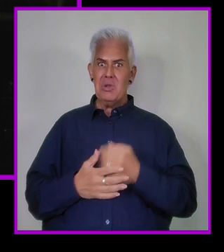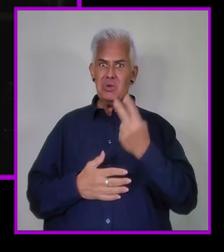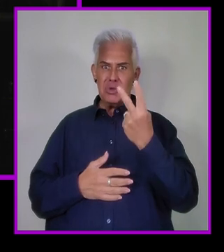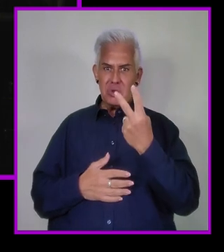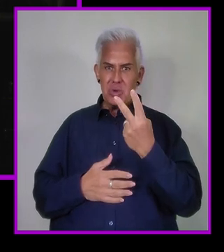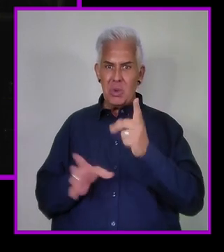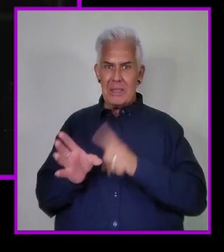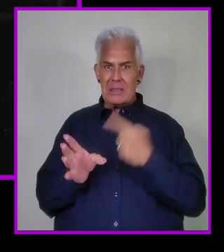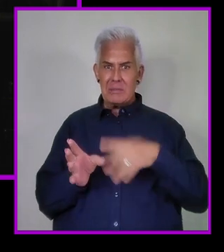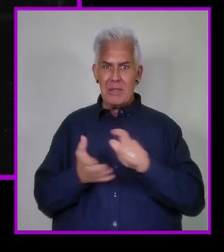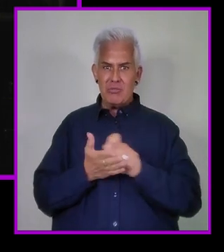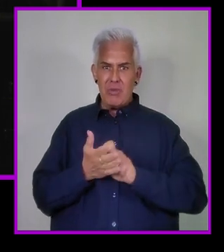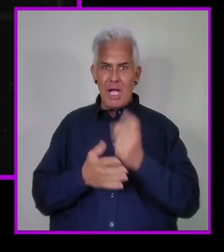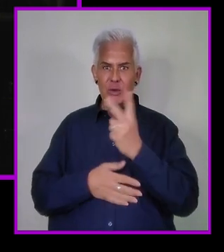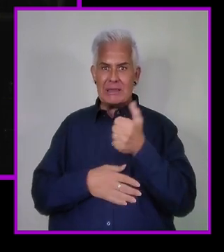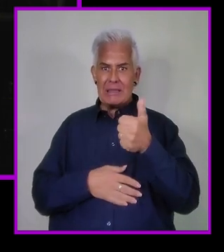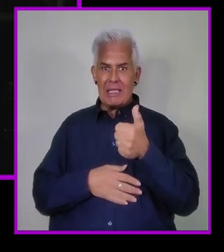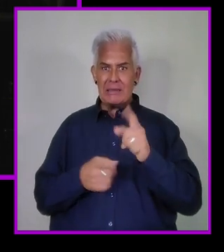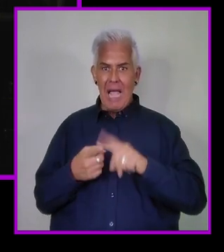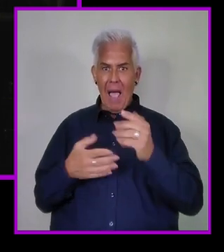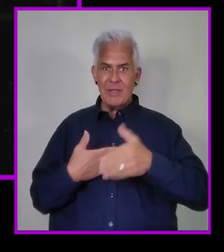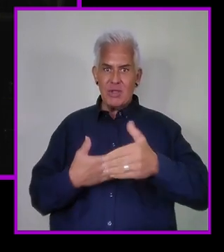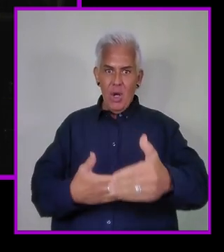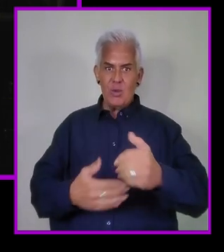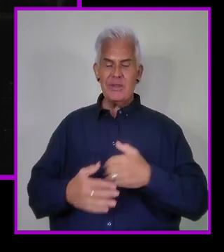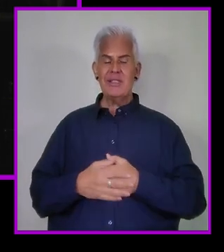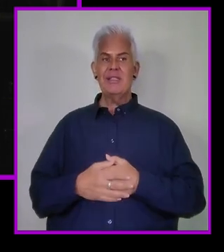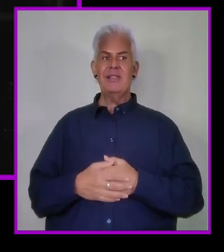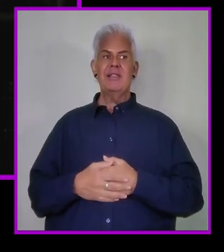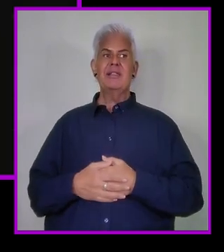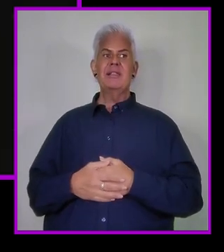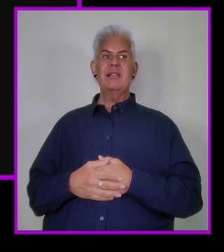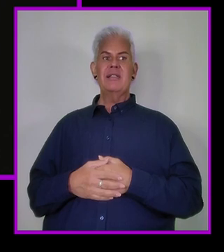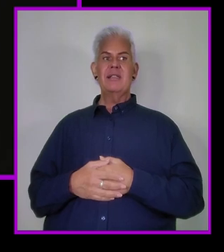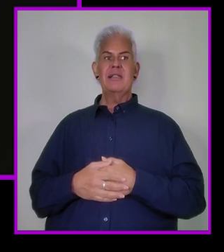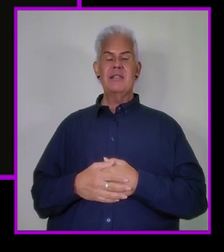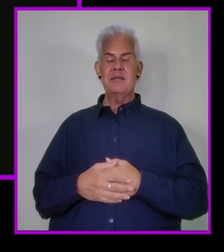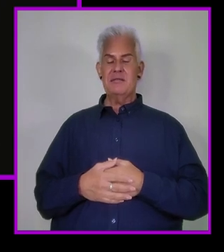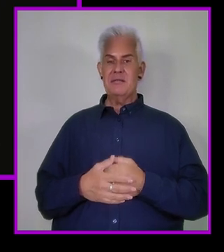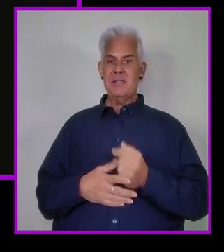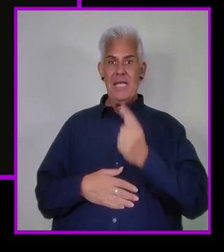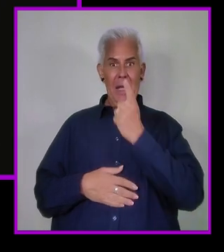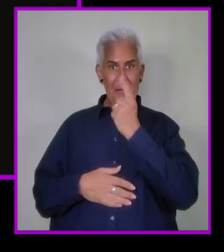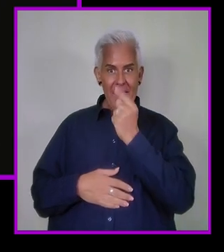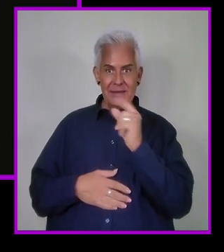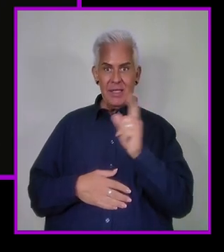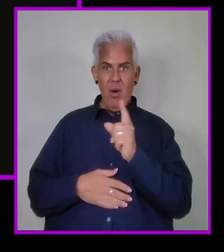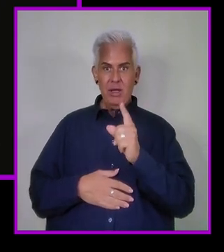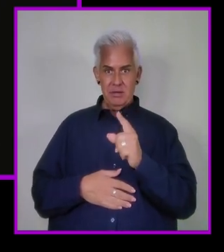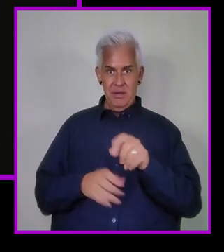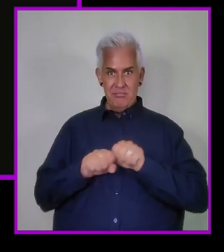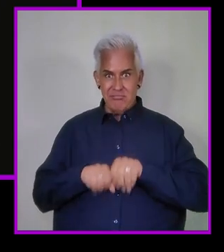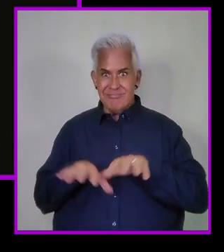I've done 26 episodes. Mm-hmm. So it's just... But having that ability to go into people's